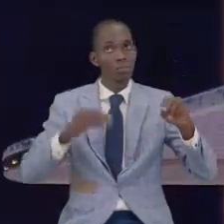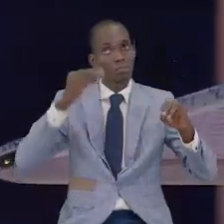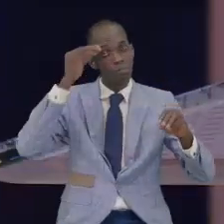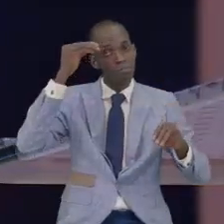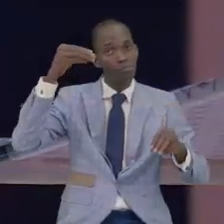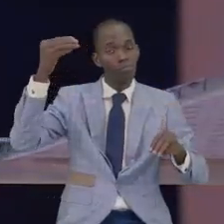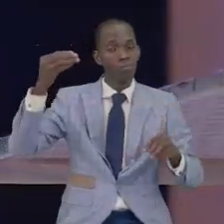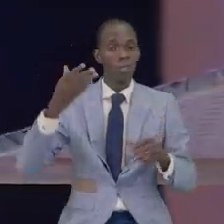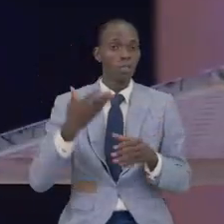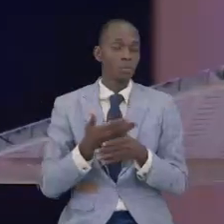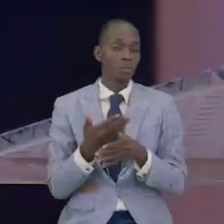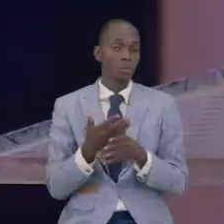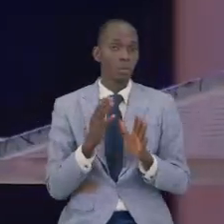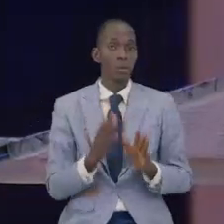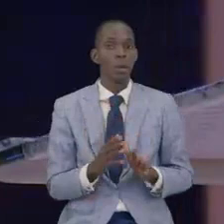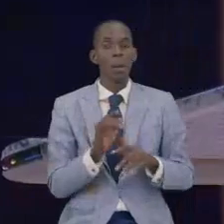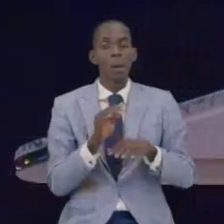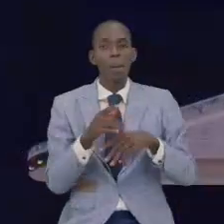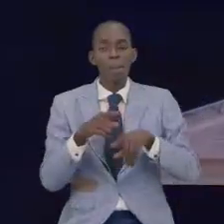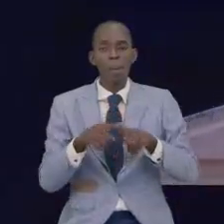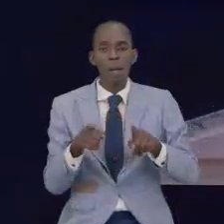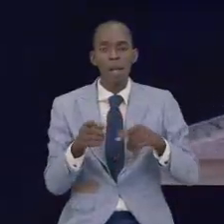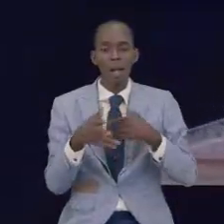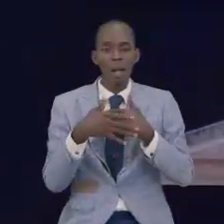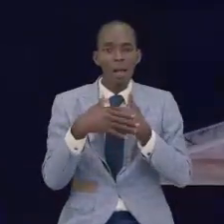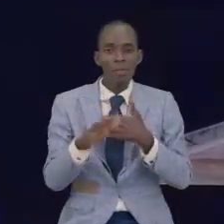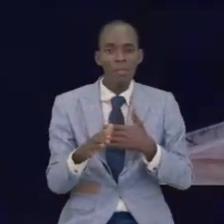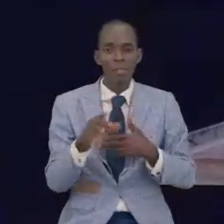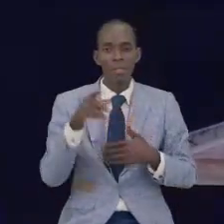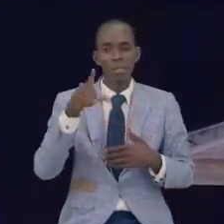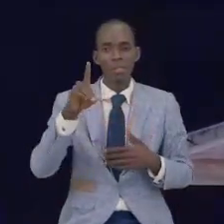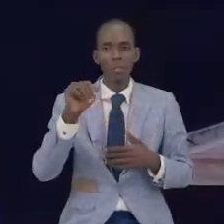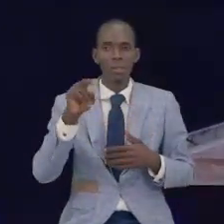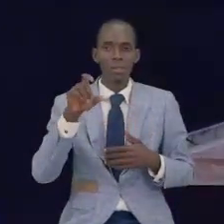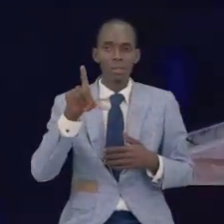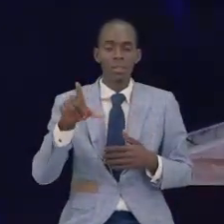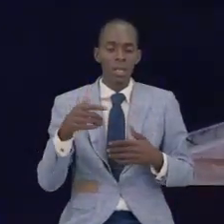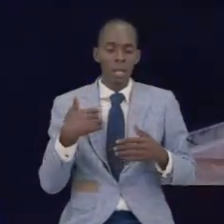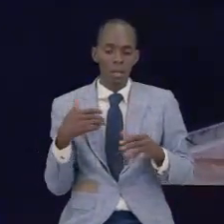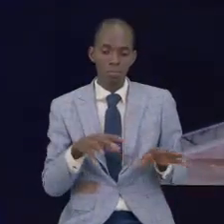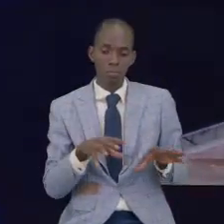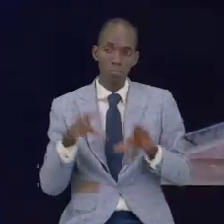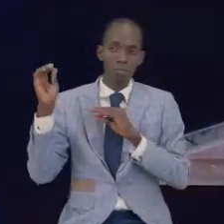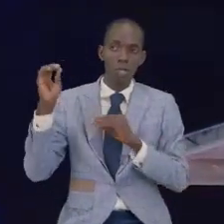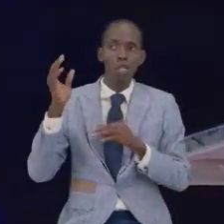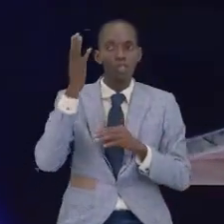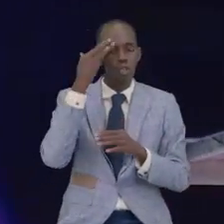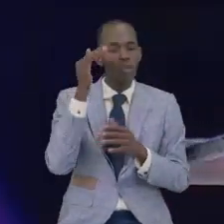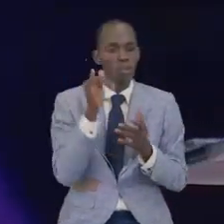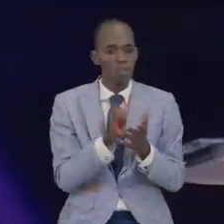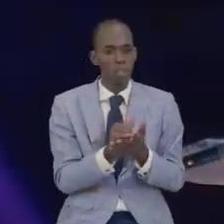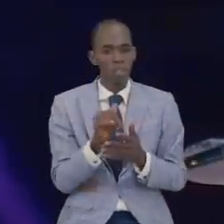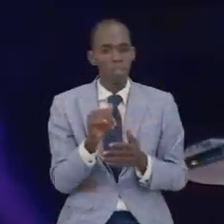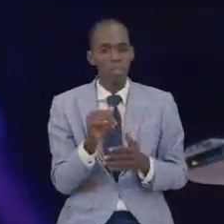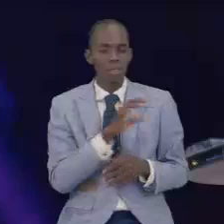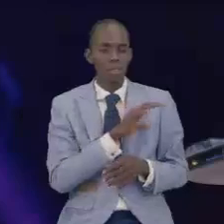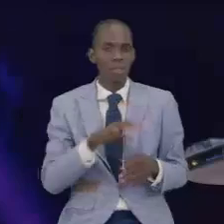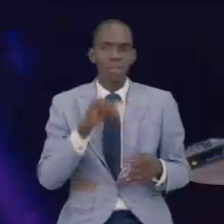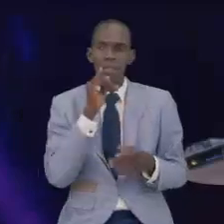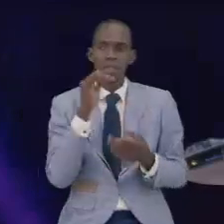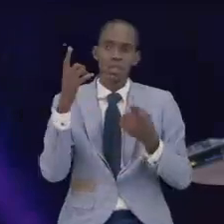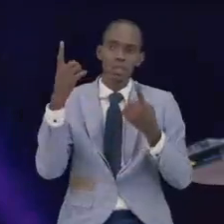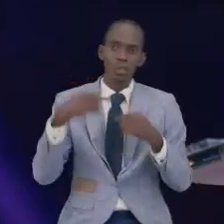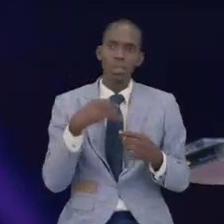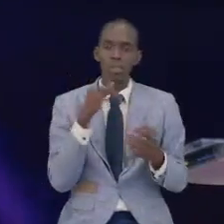now, after Daniel had lived, he knew Christ was coming. And he said, 70 weeks are determined upon